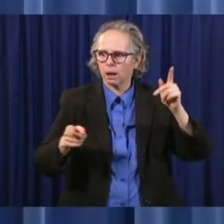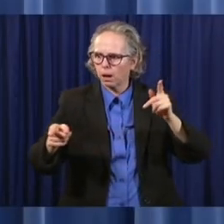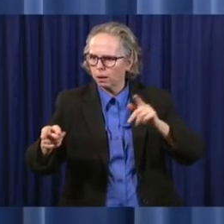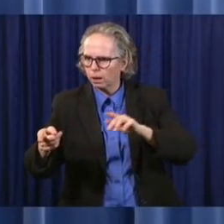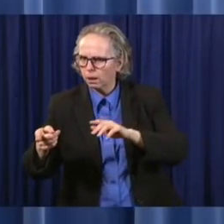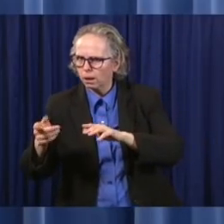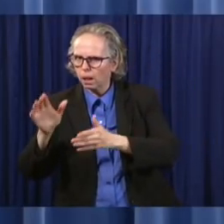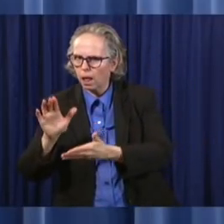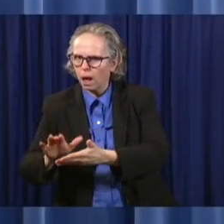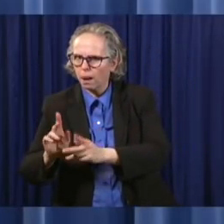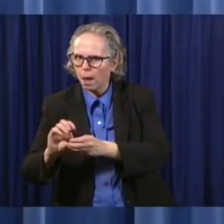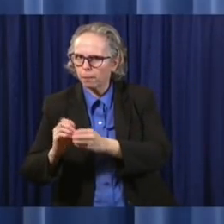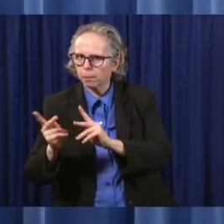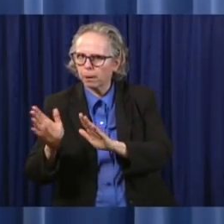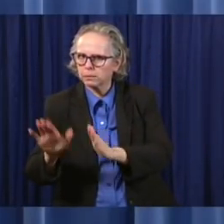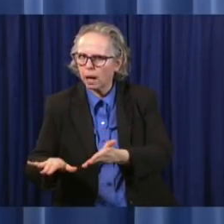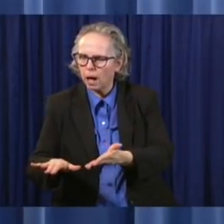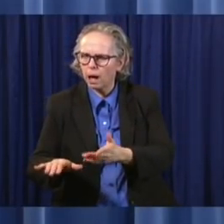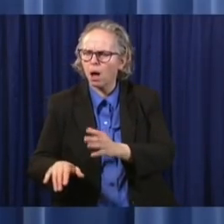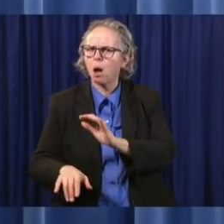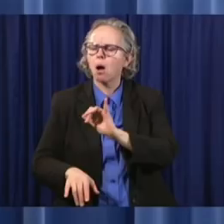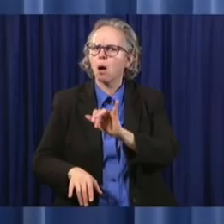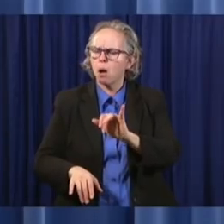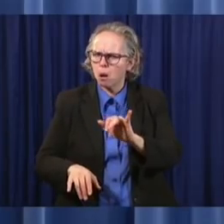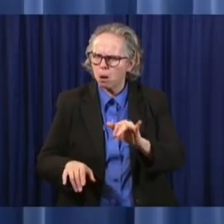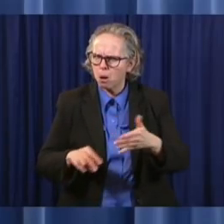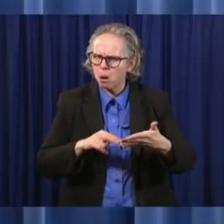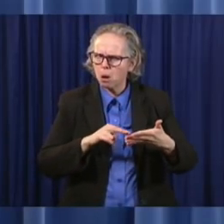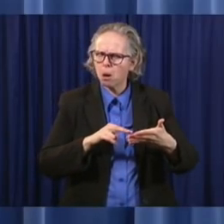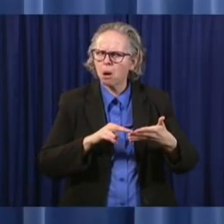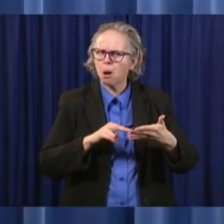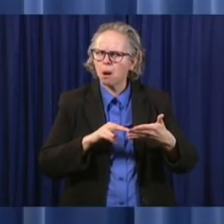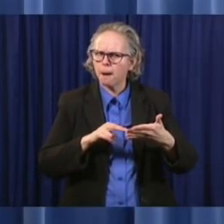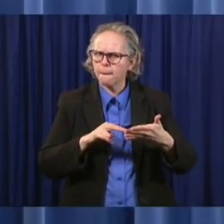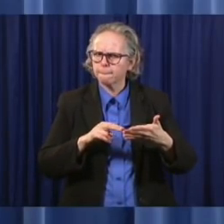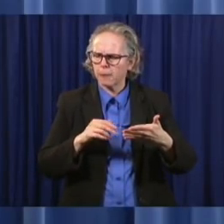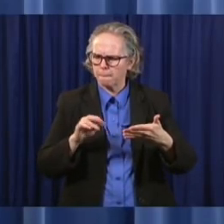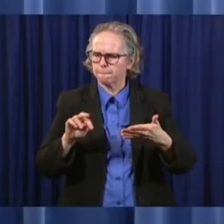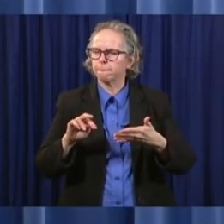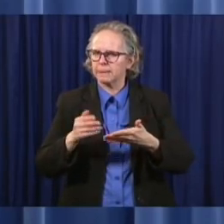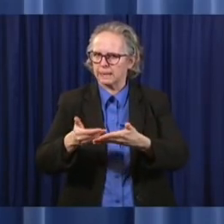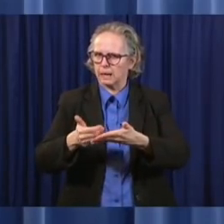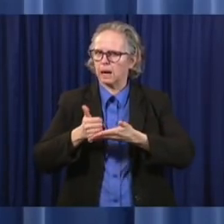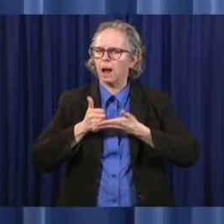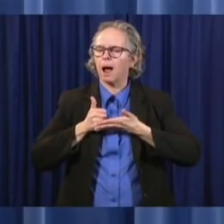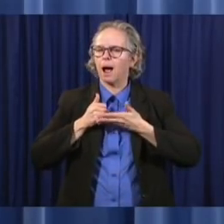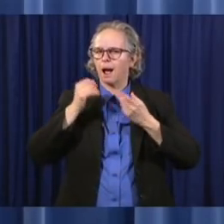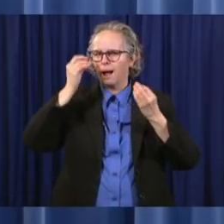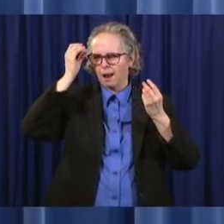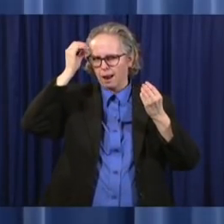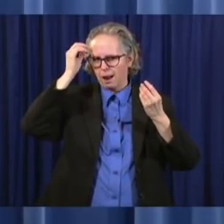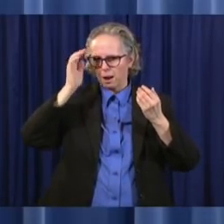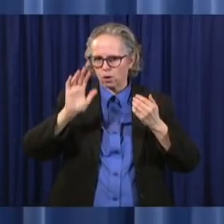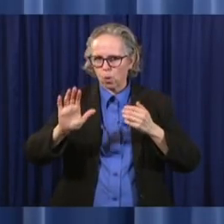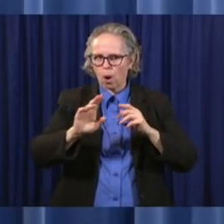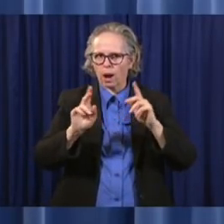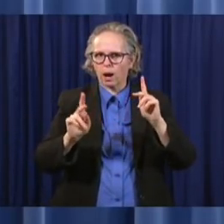But there are some things that we do know. People your age can get awfully